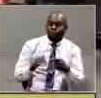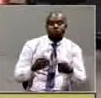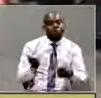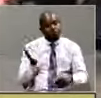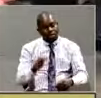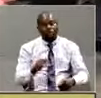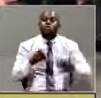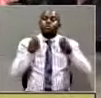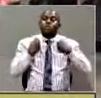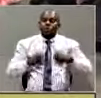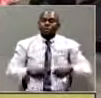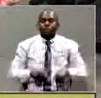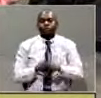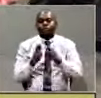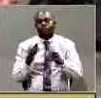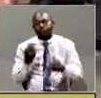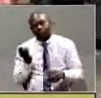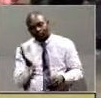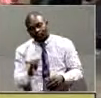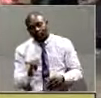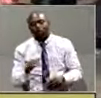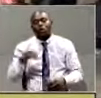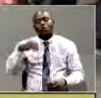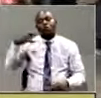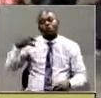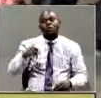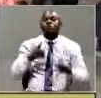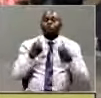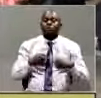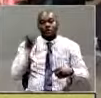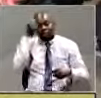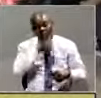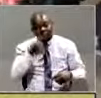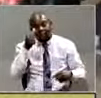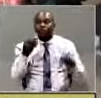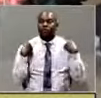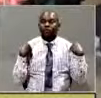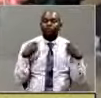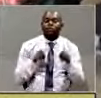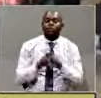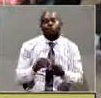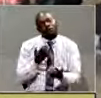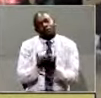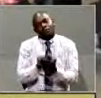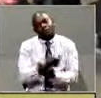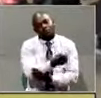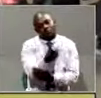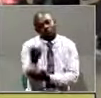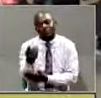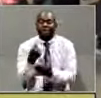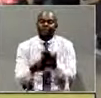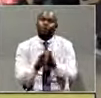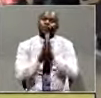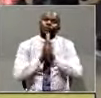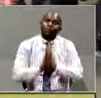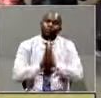with medals. We are going to come back with gold medals in all African games. And I'm requesting every Ugandan to pray for